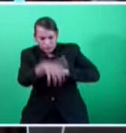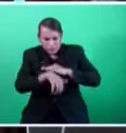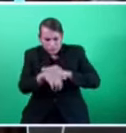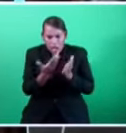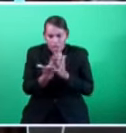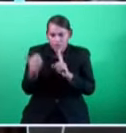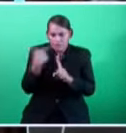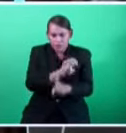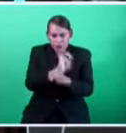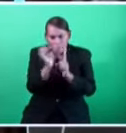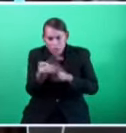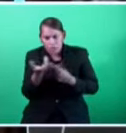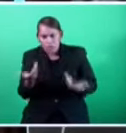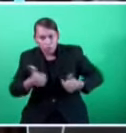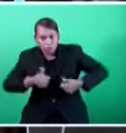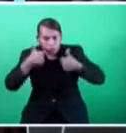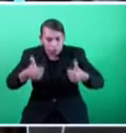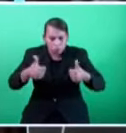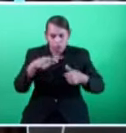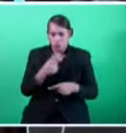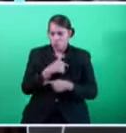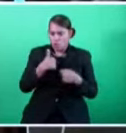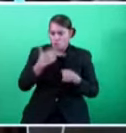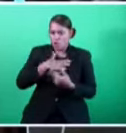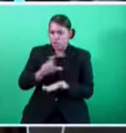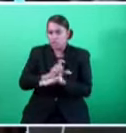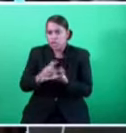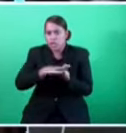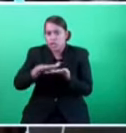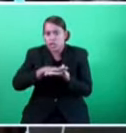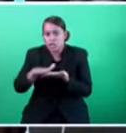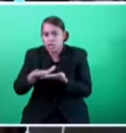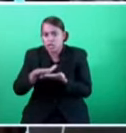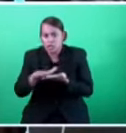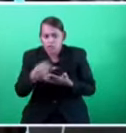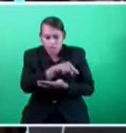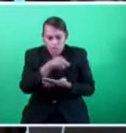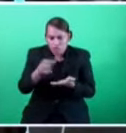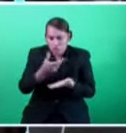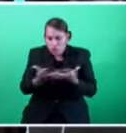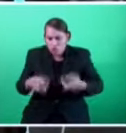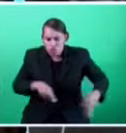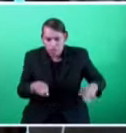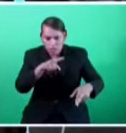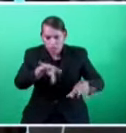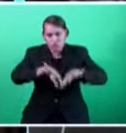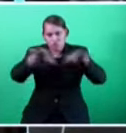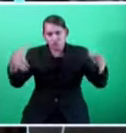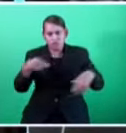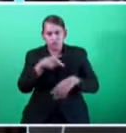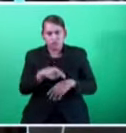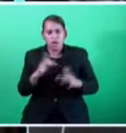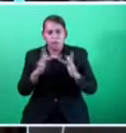want to clear up the river mouths of these 2 rivers. We have done upstream. We have done